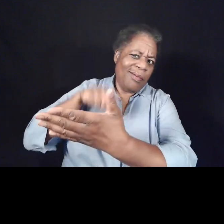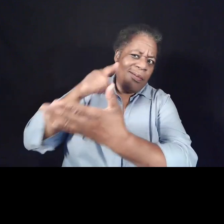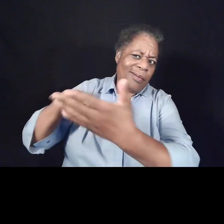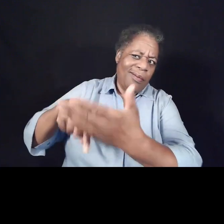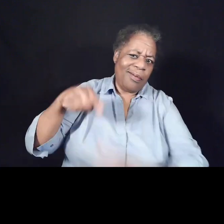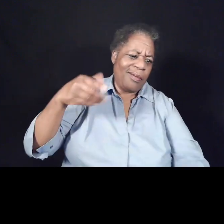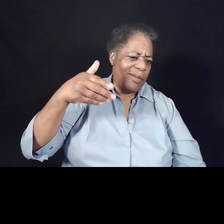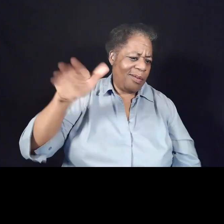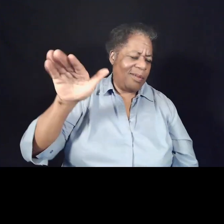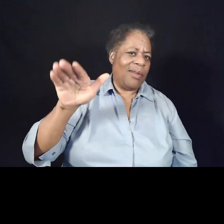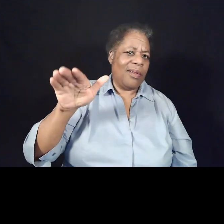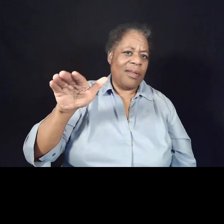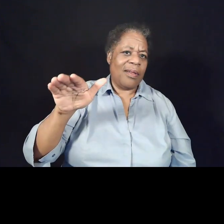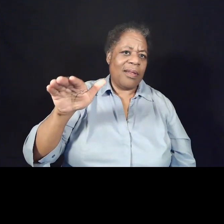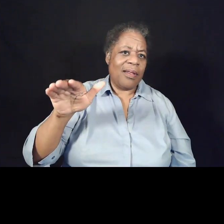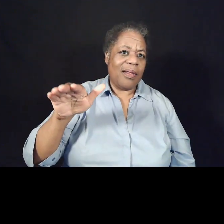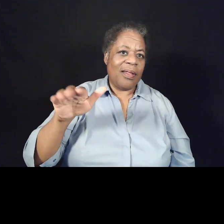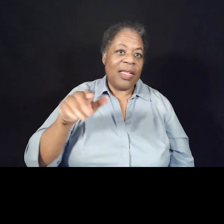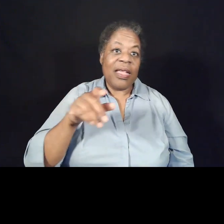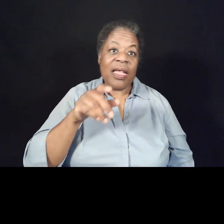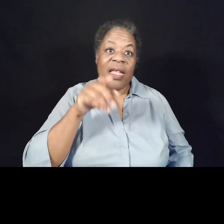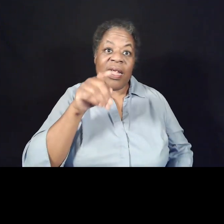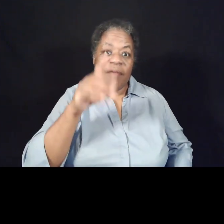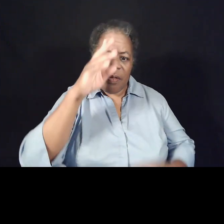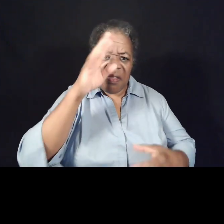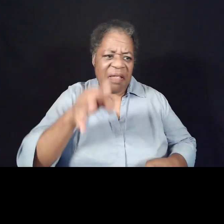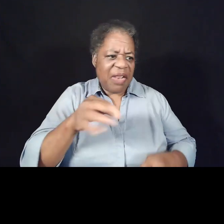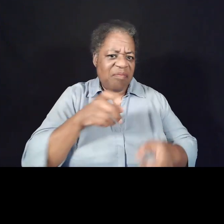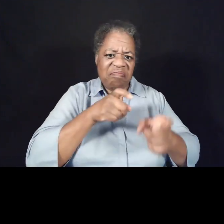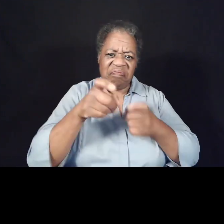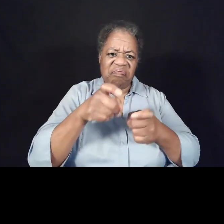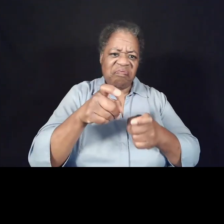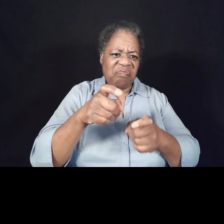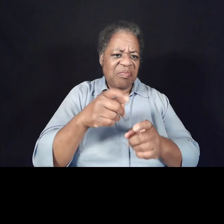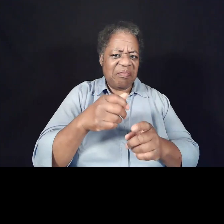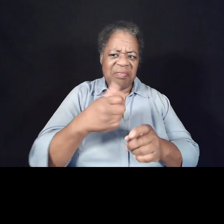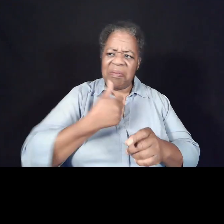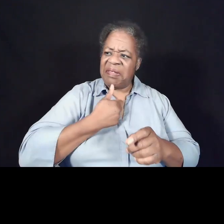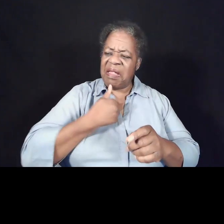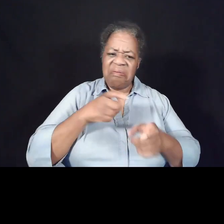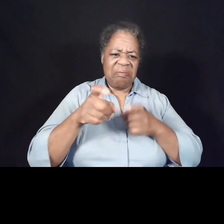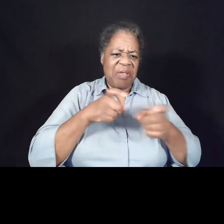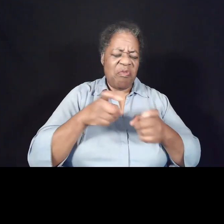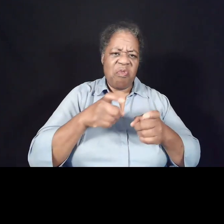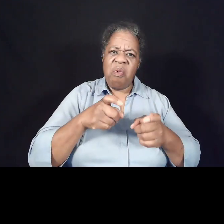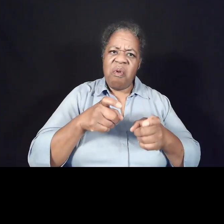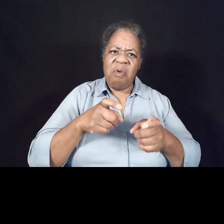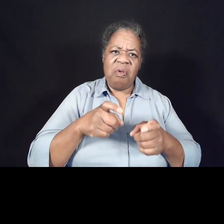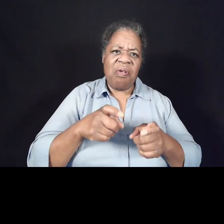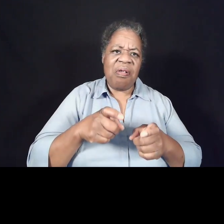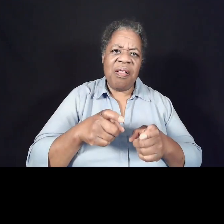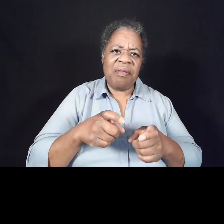Have you ever taken matters into your own hands, financially, professionally, romantically,